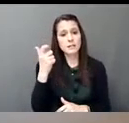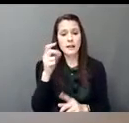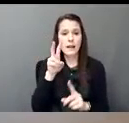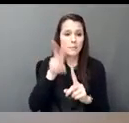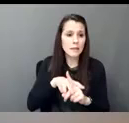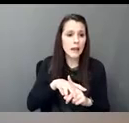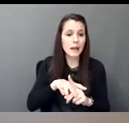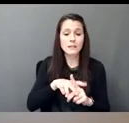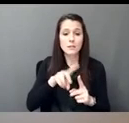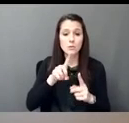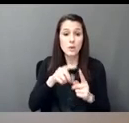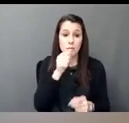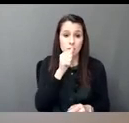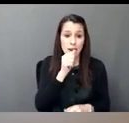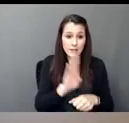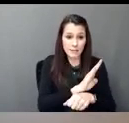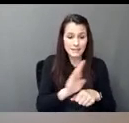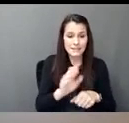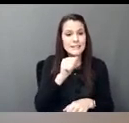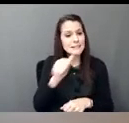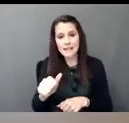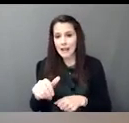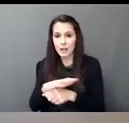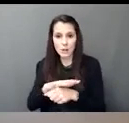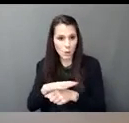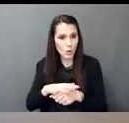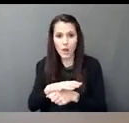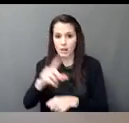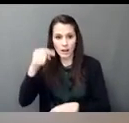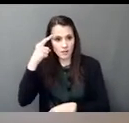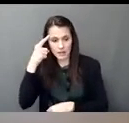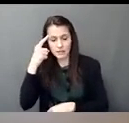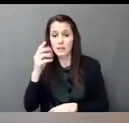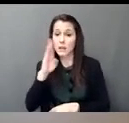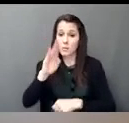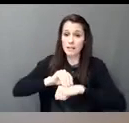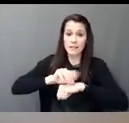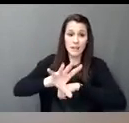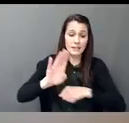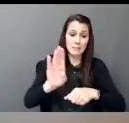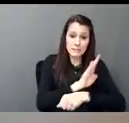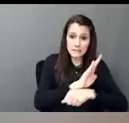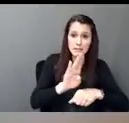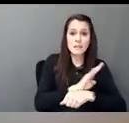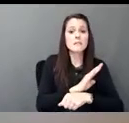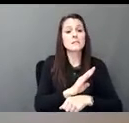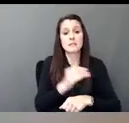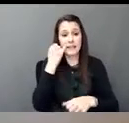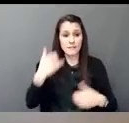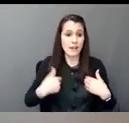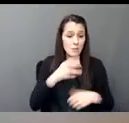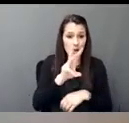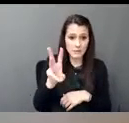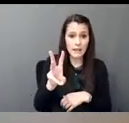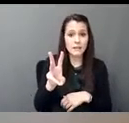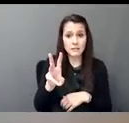private entities, not local units of government. It will affect businesses. Businesses with websites would be required